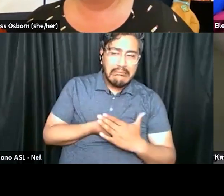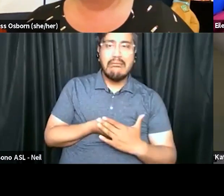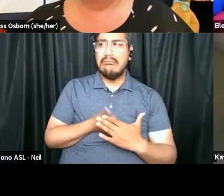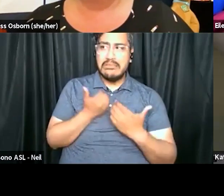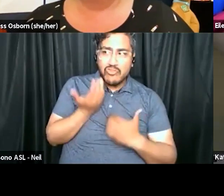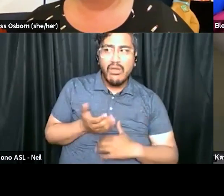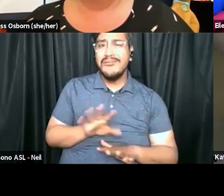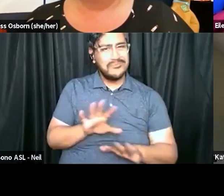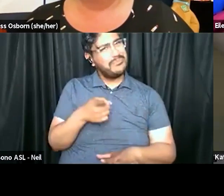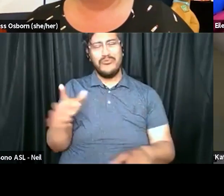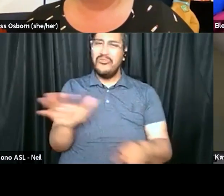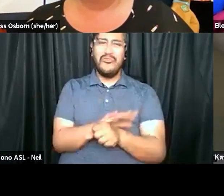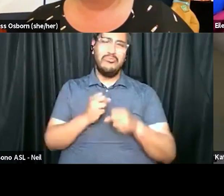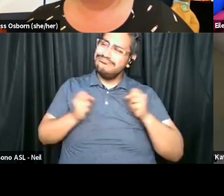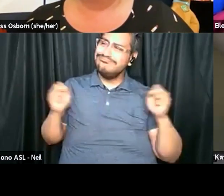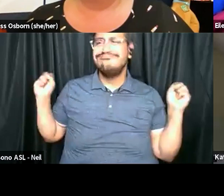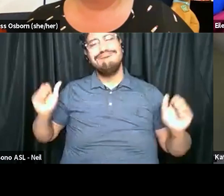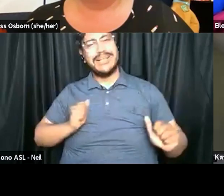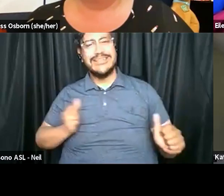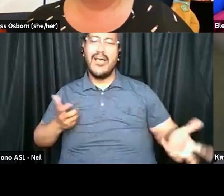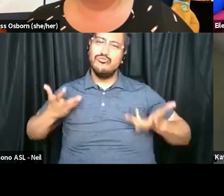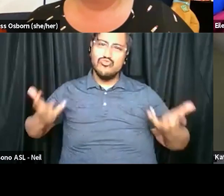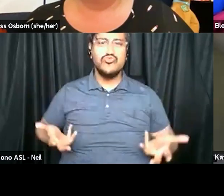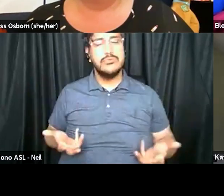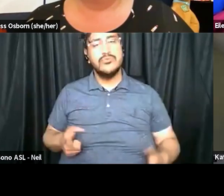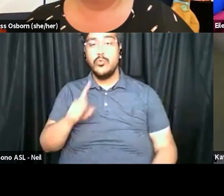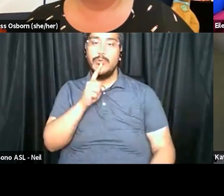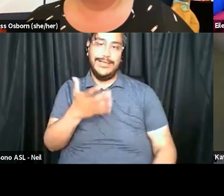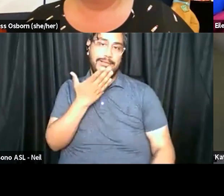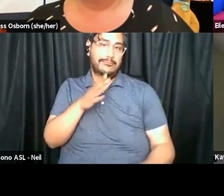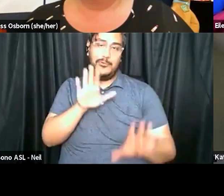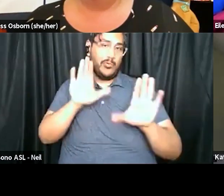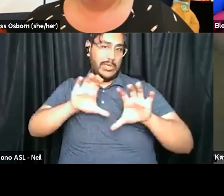an extraordinary group of women to know.